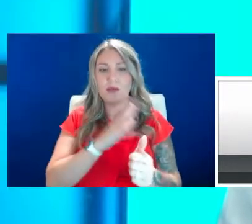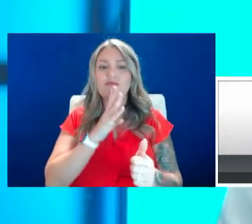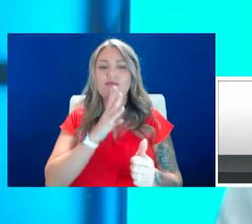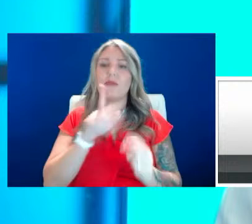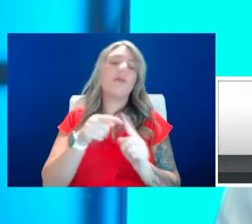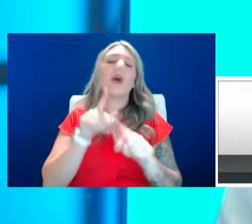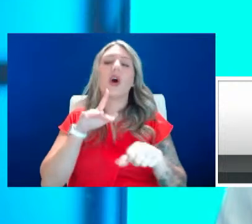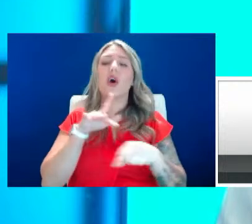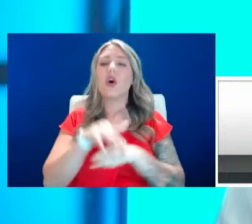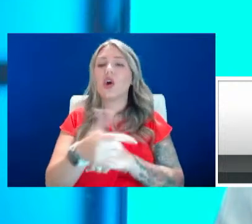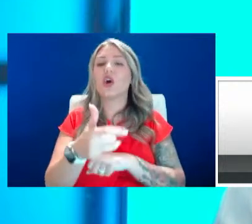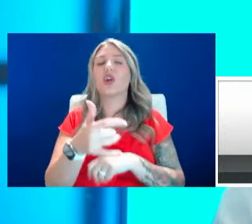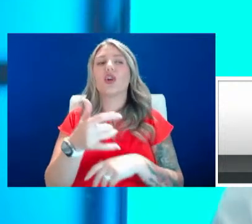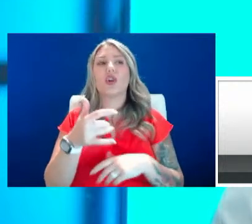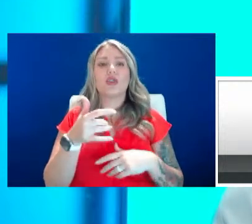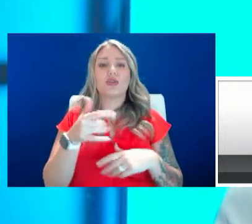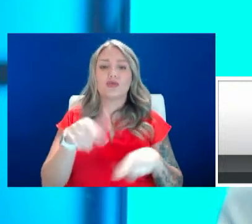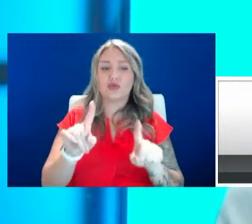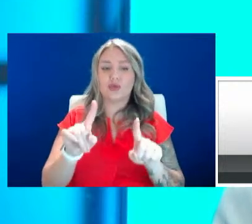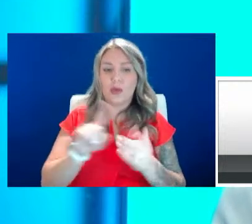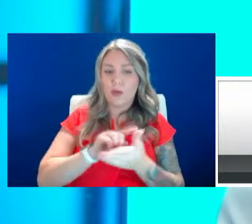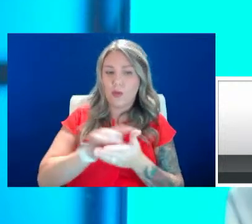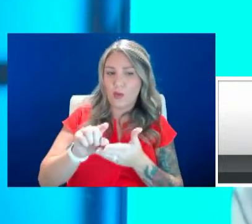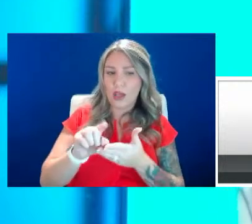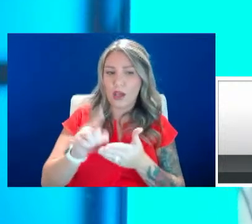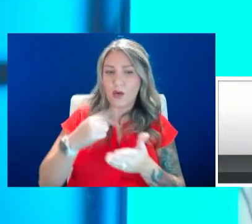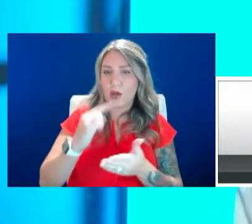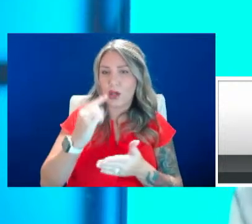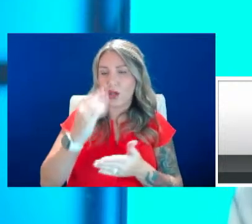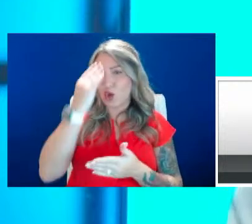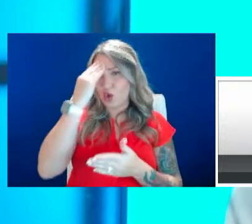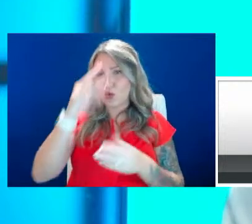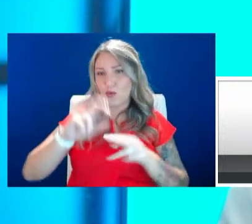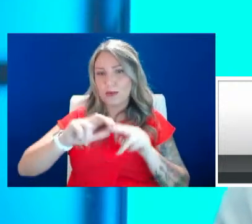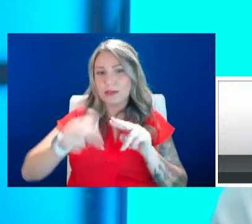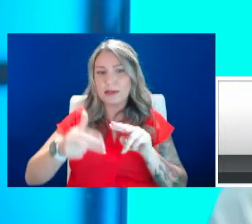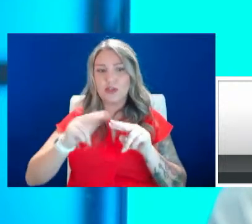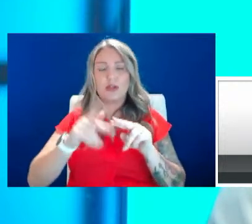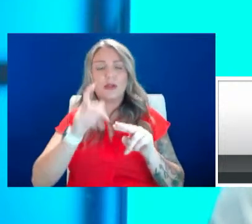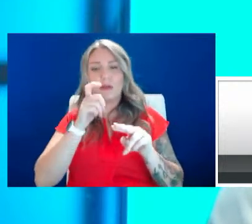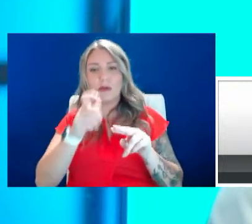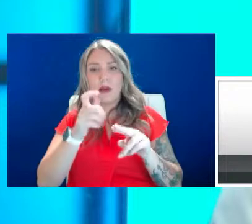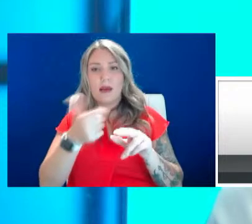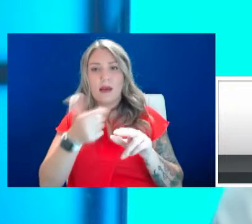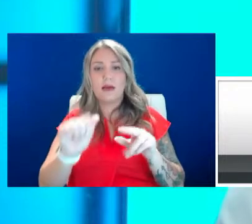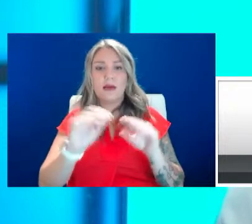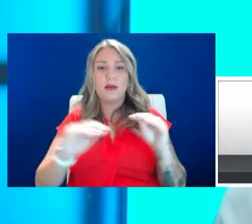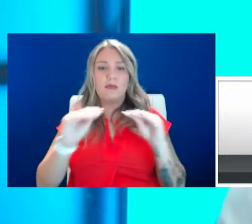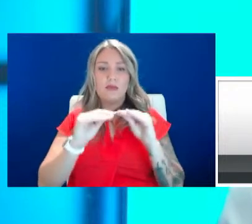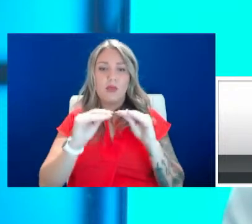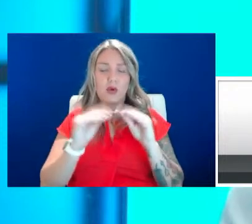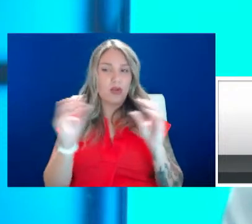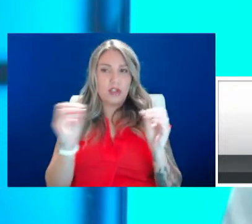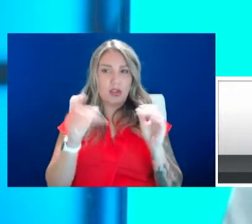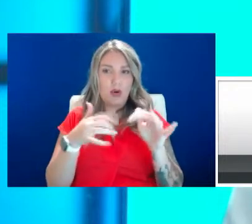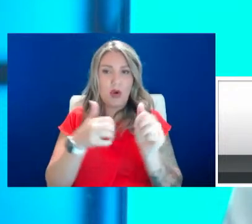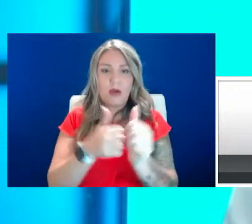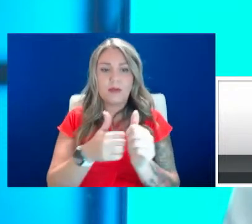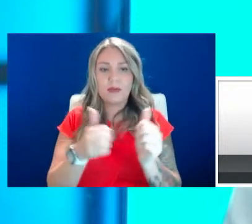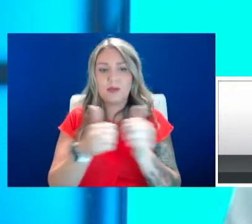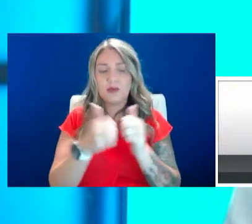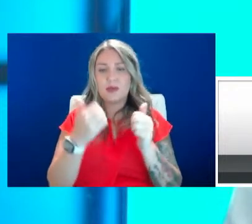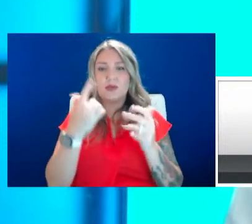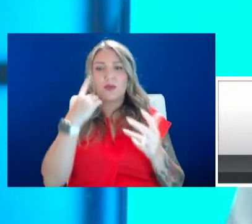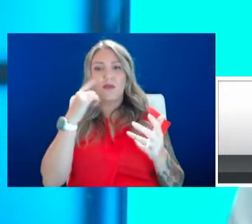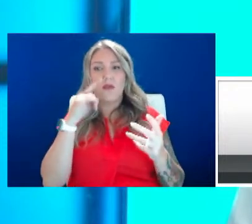week about how we knew there was a decrease and we haven't gotten any more. Right now there are no updates for the health system or